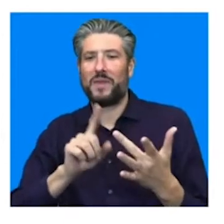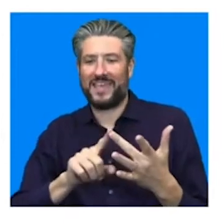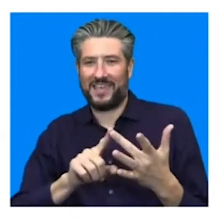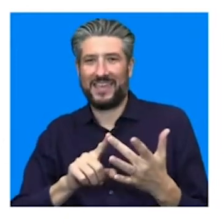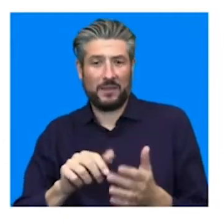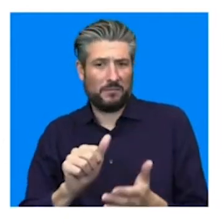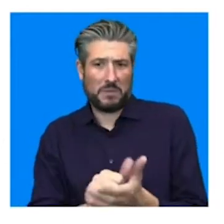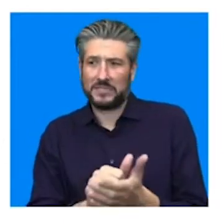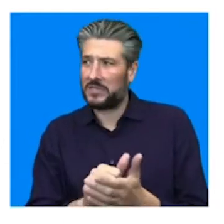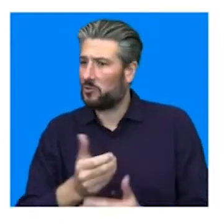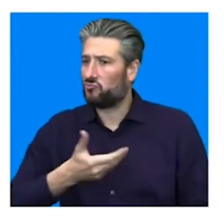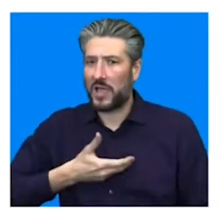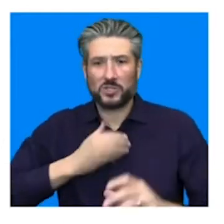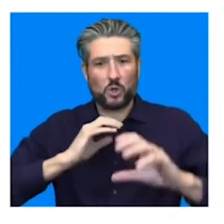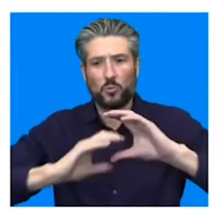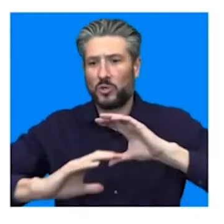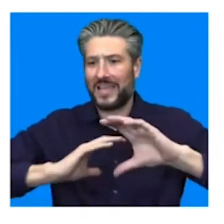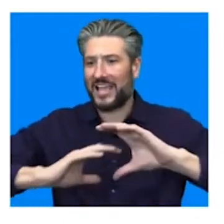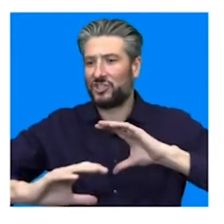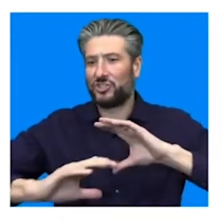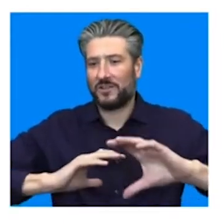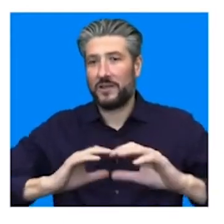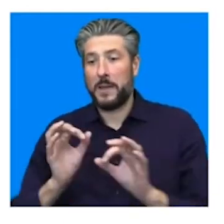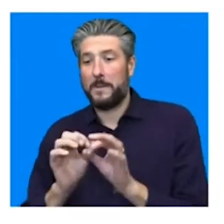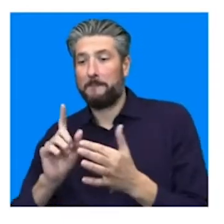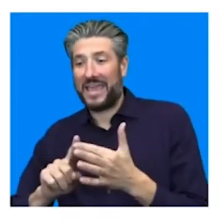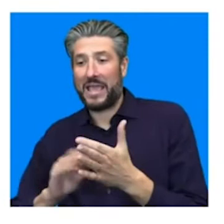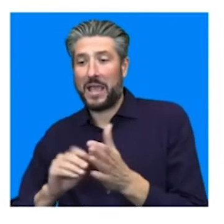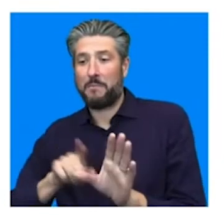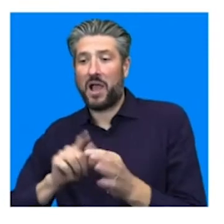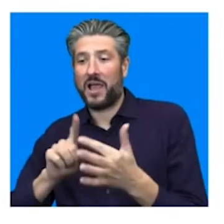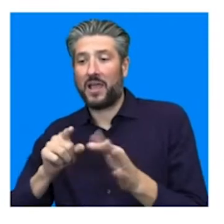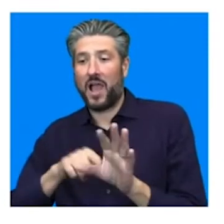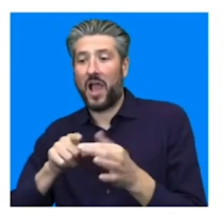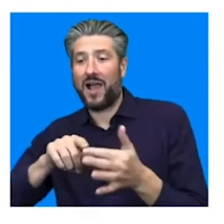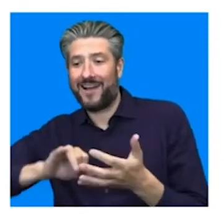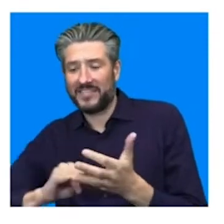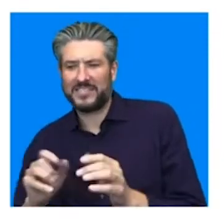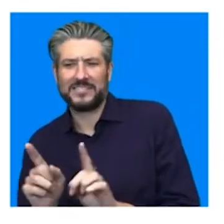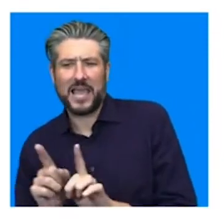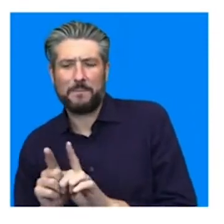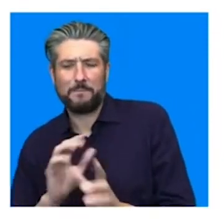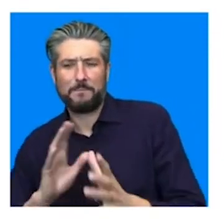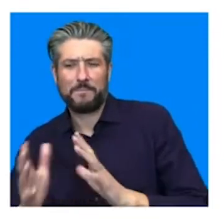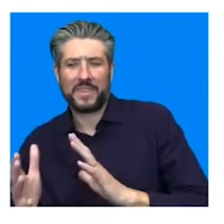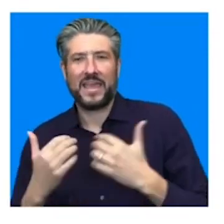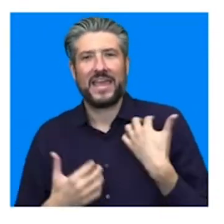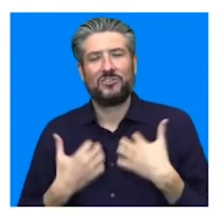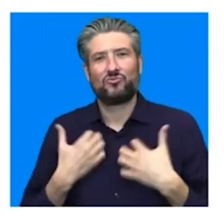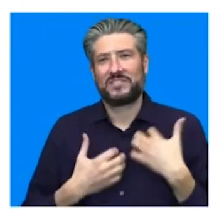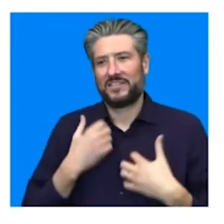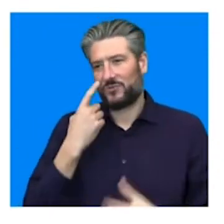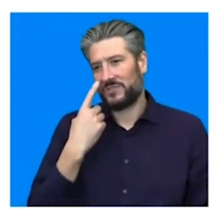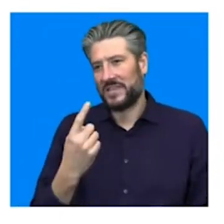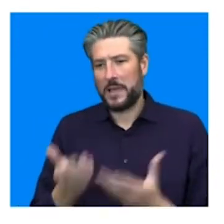using technology. And Be My Eyes is humans helping humans via technology. So it's sort of, I think there's some interesting kind of the balance between what role the